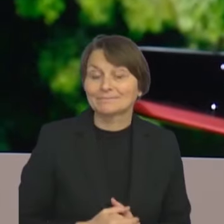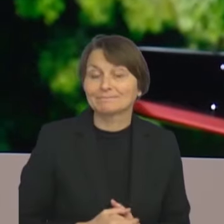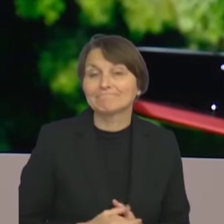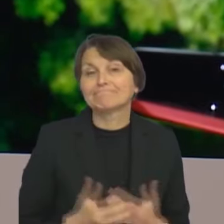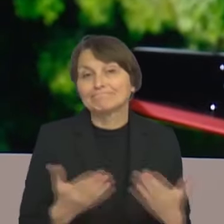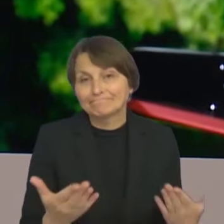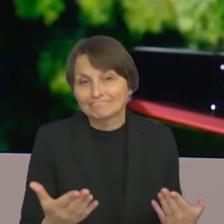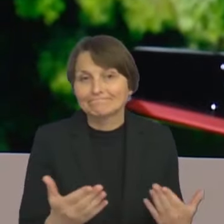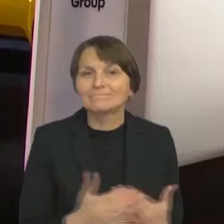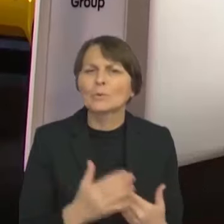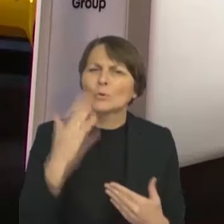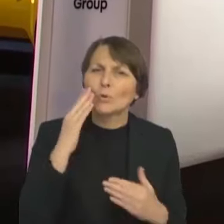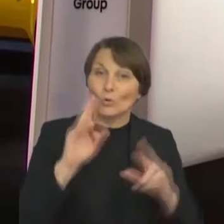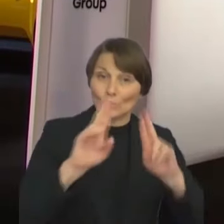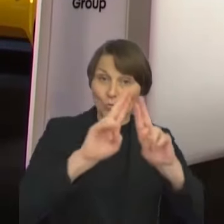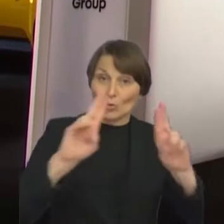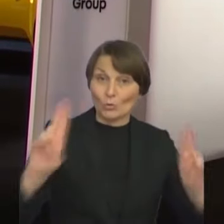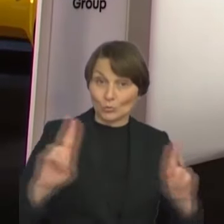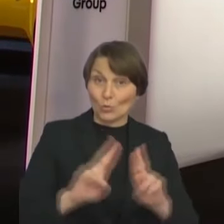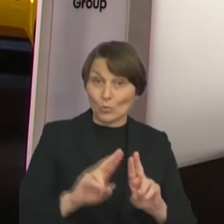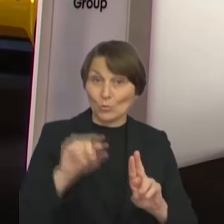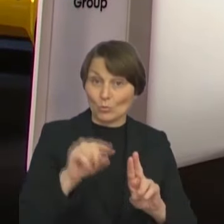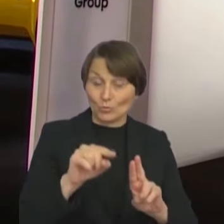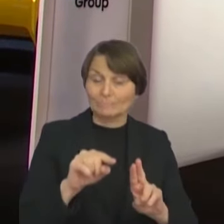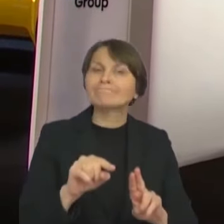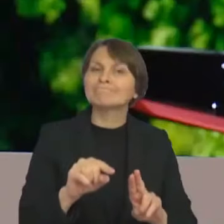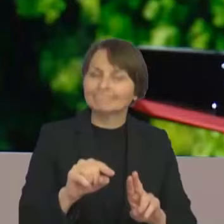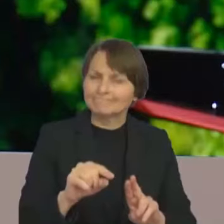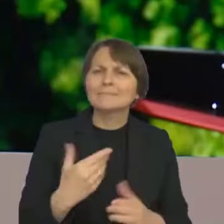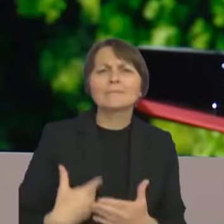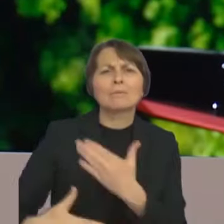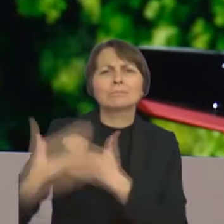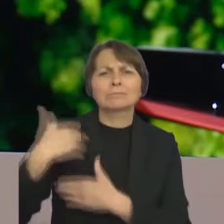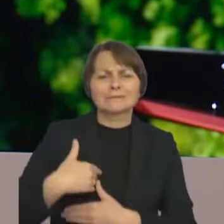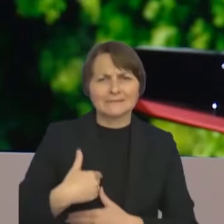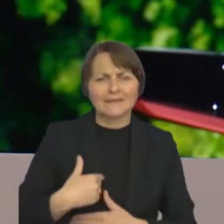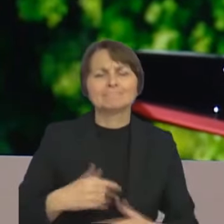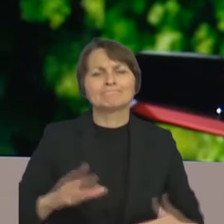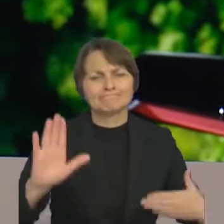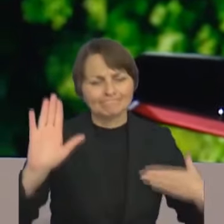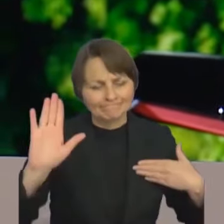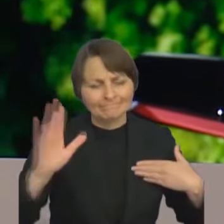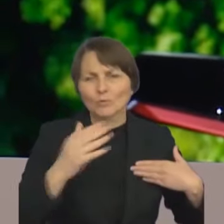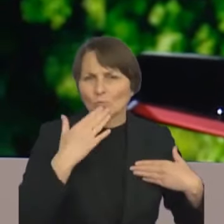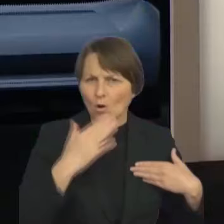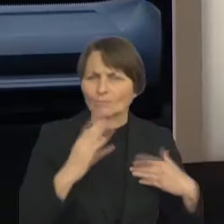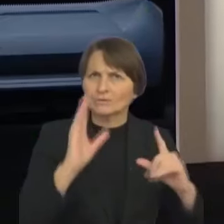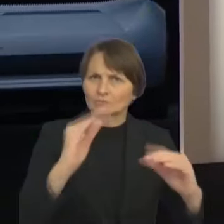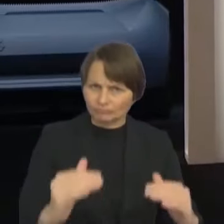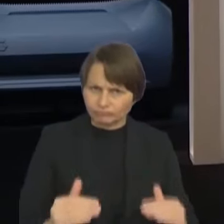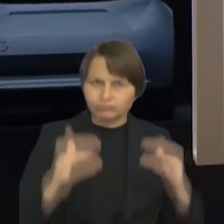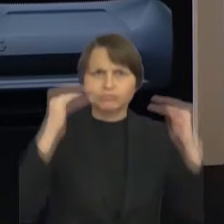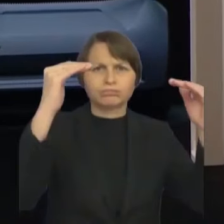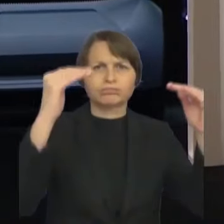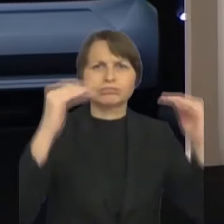in Renault, the tradition was to promise things that were very ambitious and not to achieve those